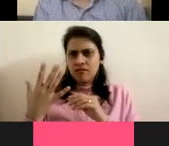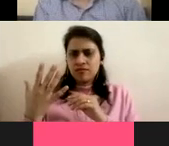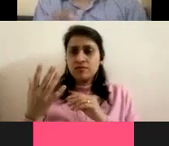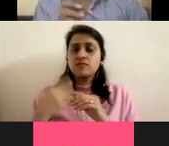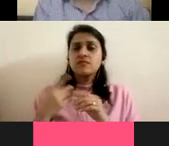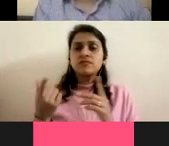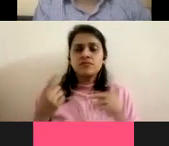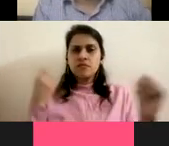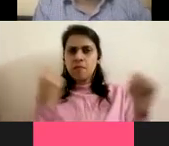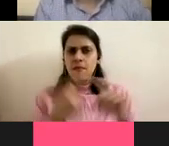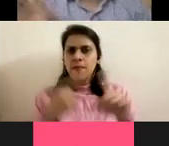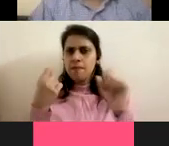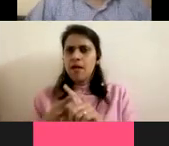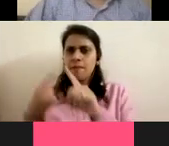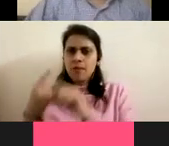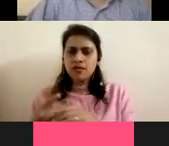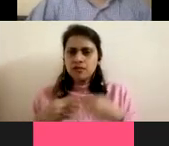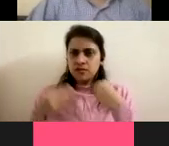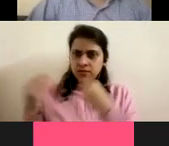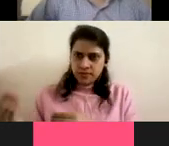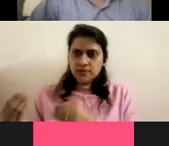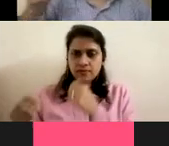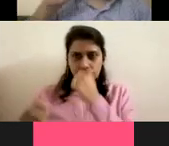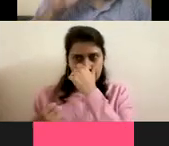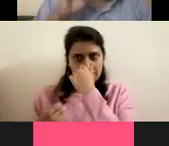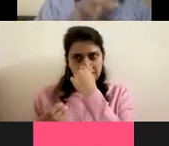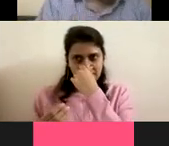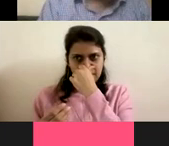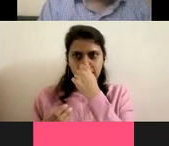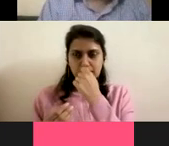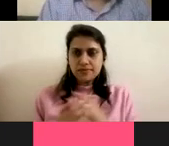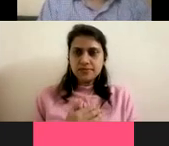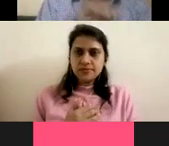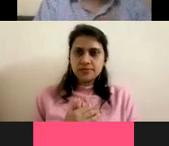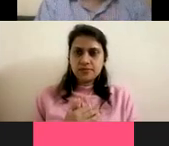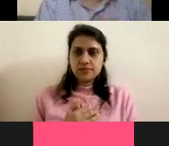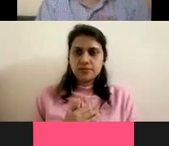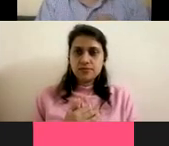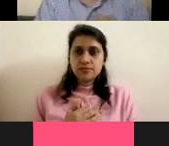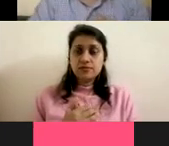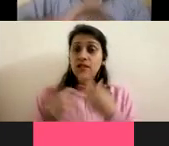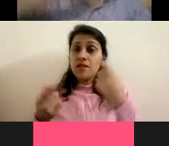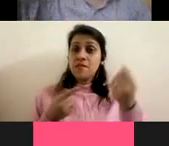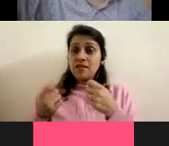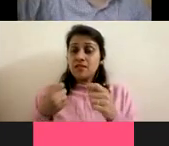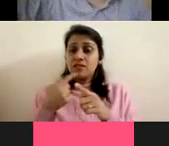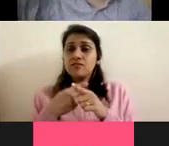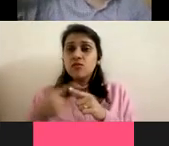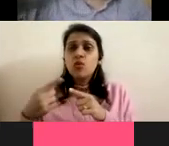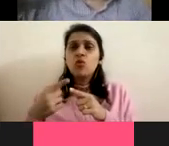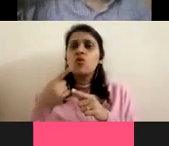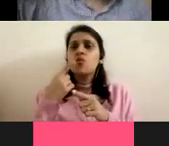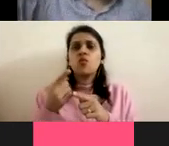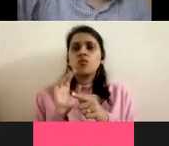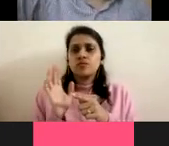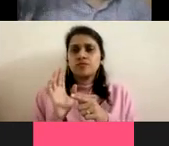to mere business unit ek business unit ke kharche pe nahi ho jaye isko kharcha nahi dekha jaye isko centralize kiya to